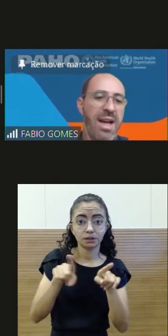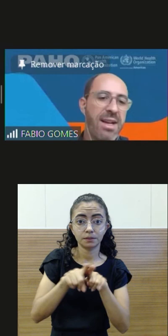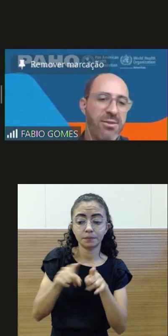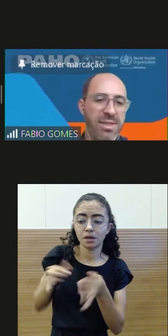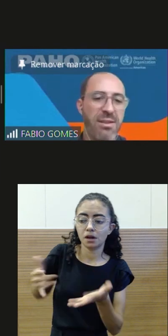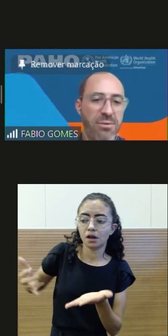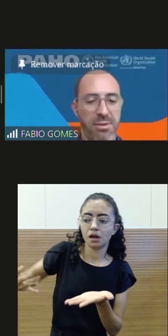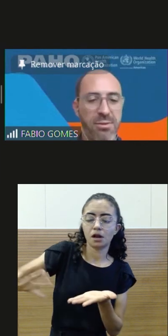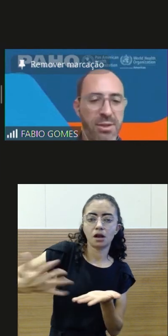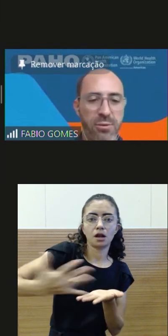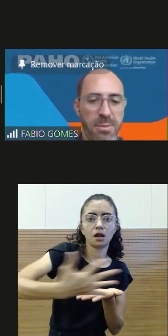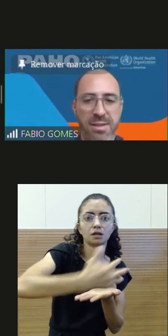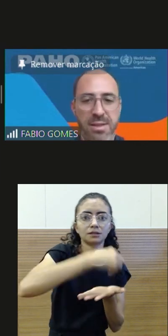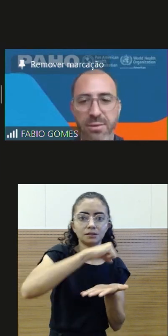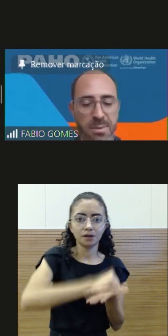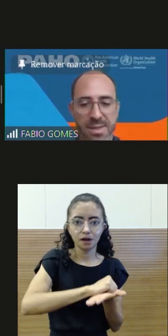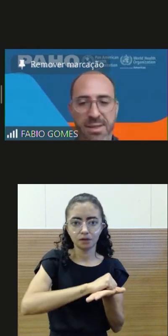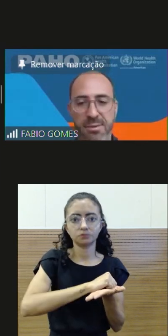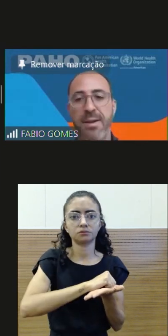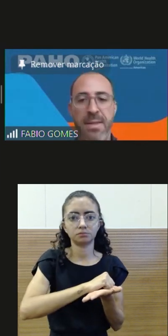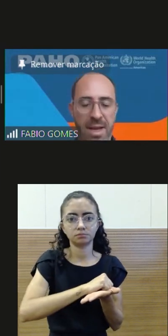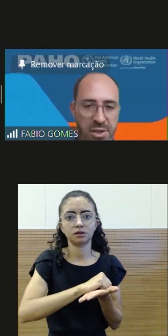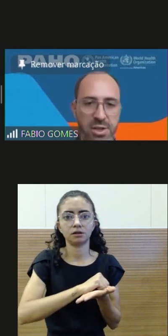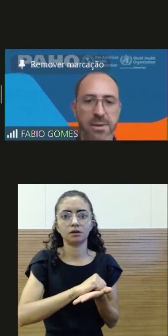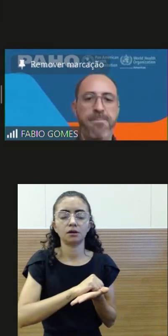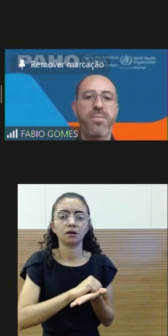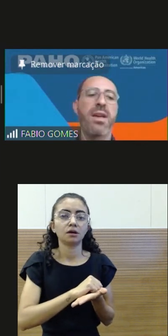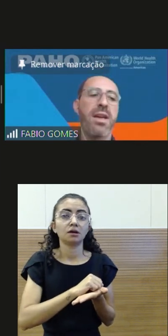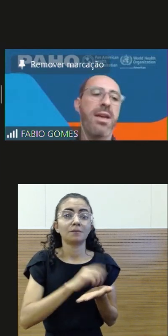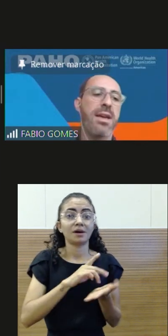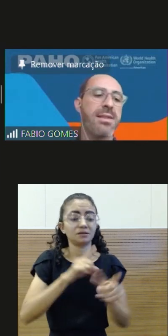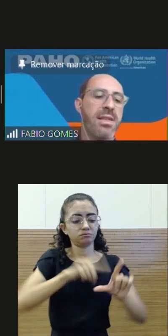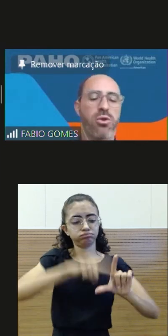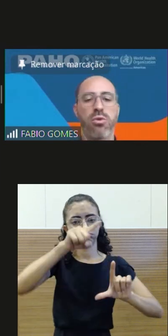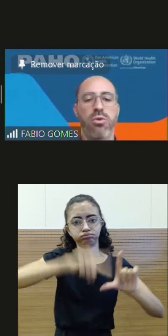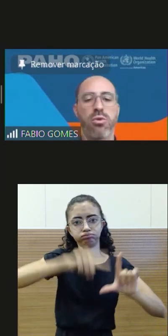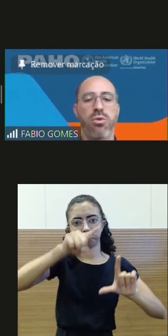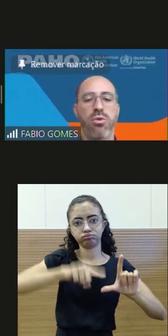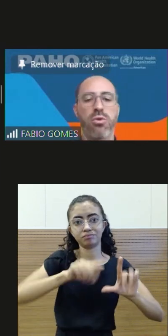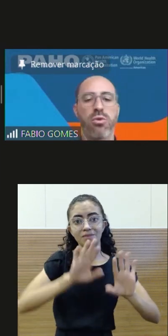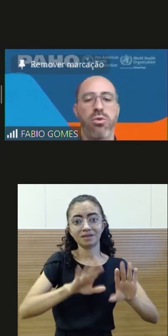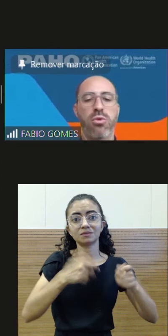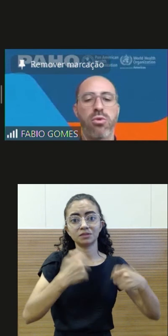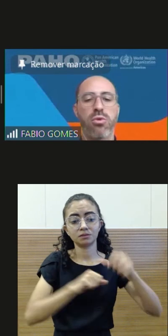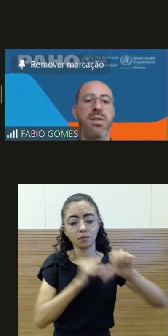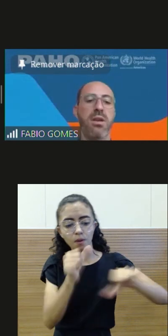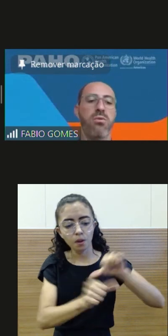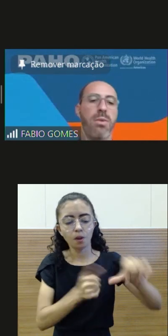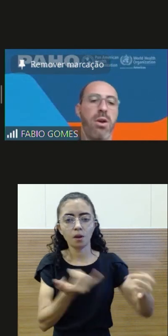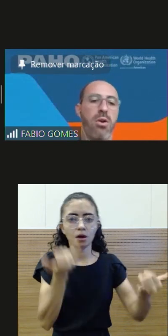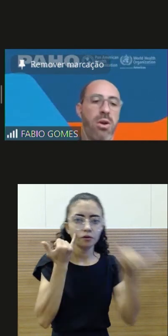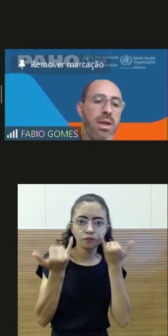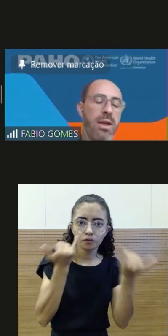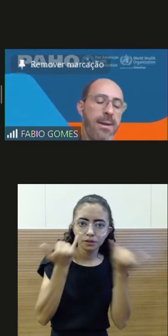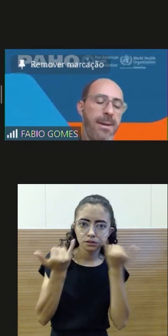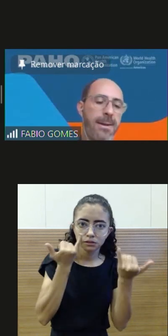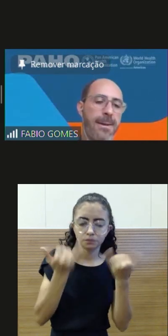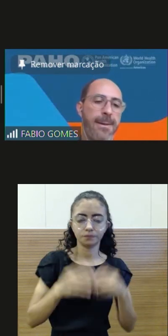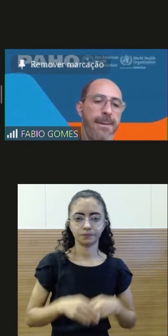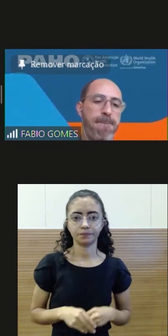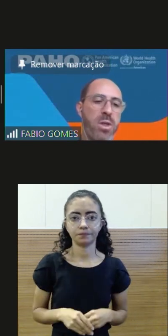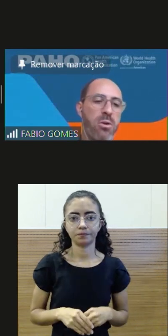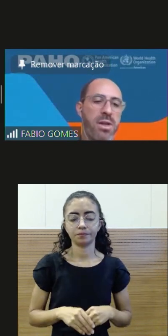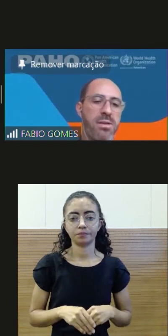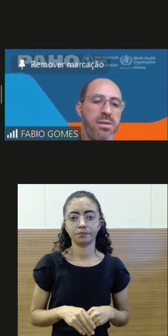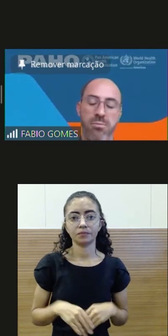population. We know that is different. If that is not transformed in information, we will demand